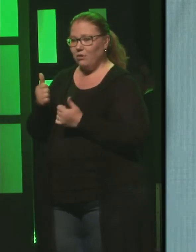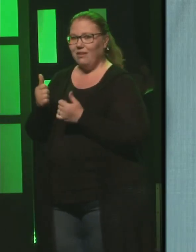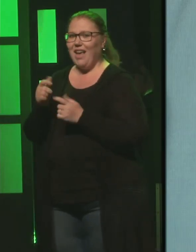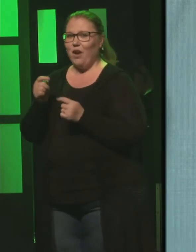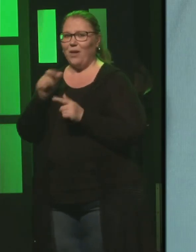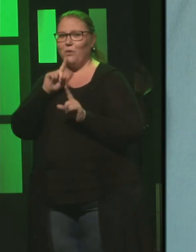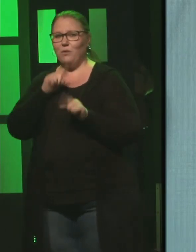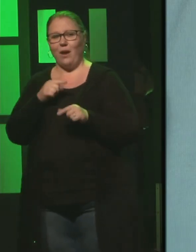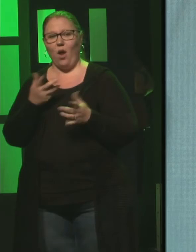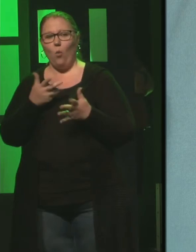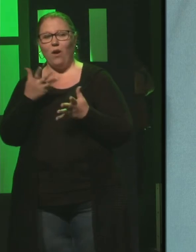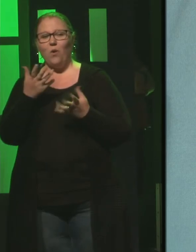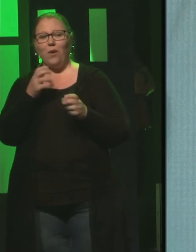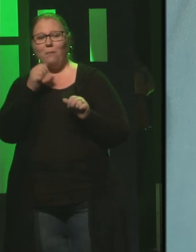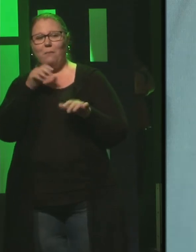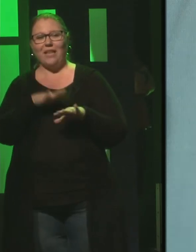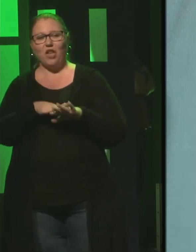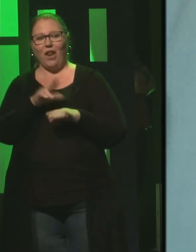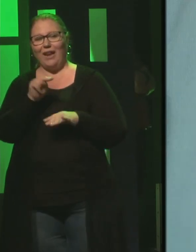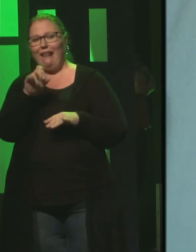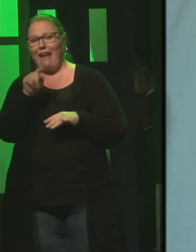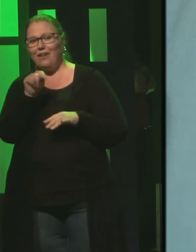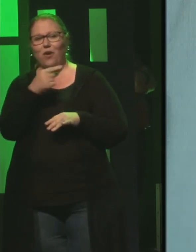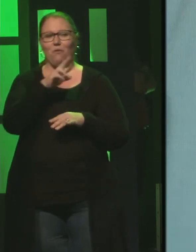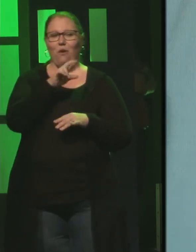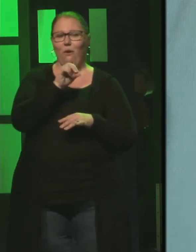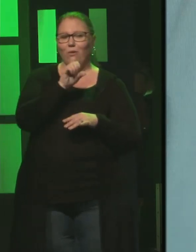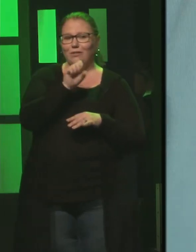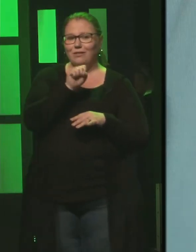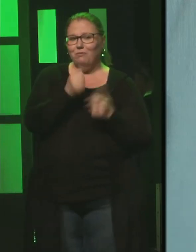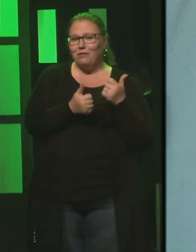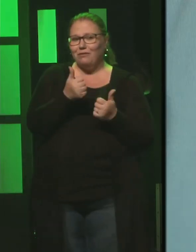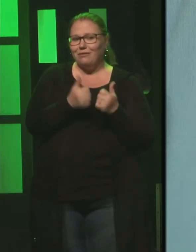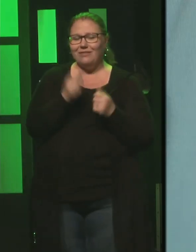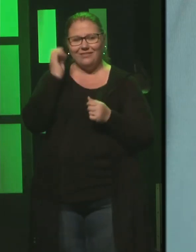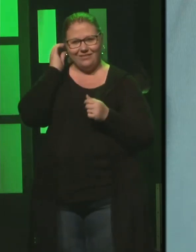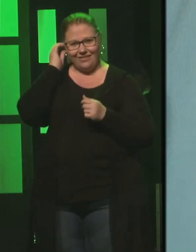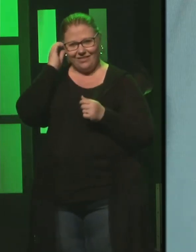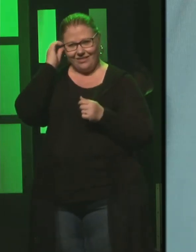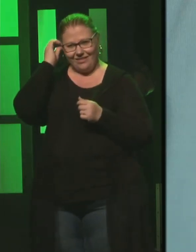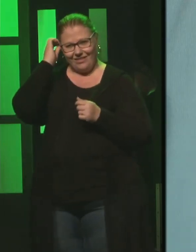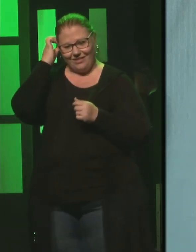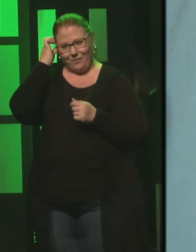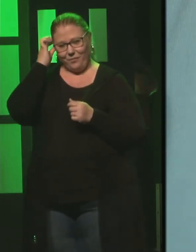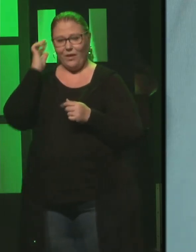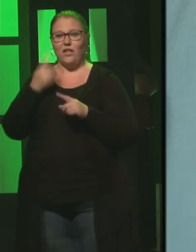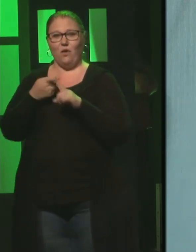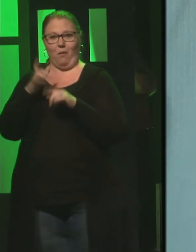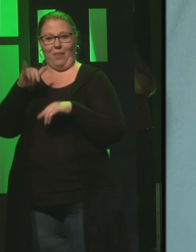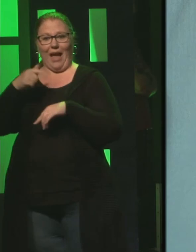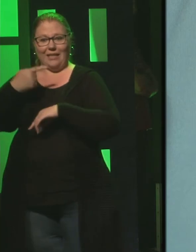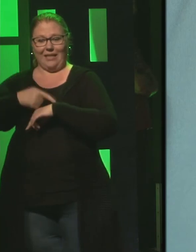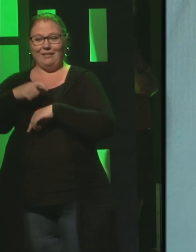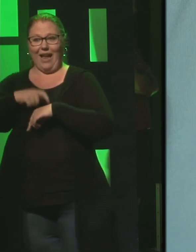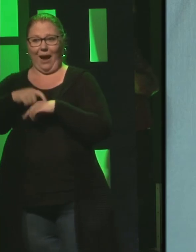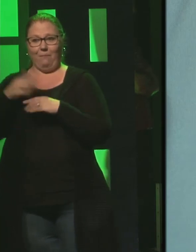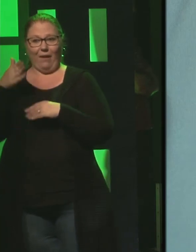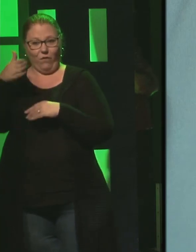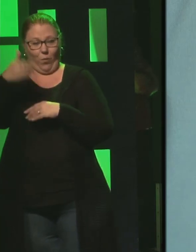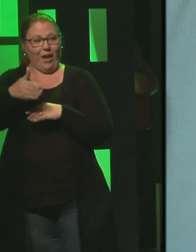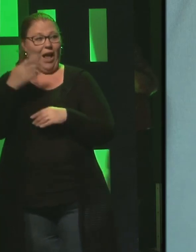quickly responded, "What do you want to be blessed on, the net or the gross?" So from that day forward, I began tithing as I thought everyone